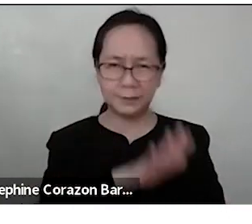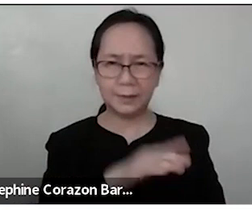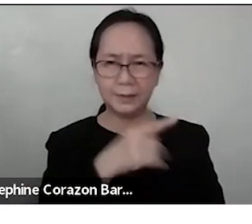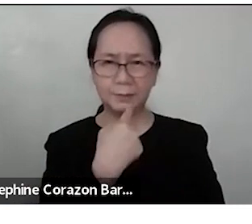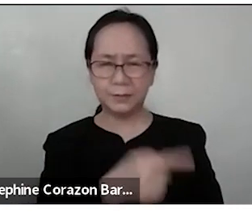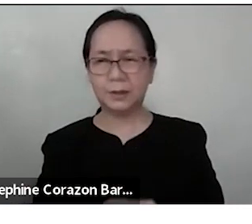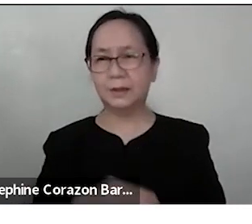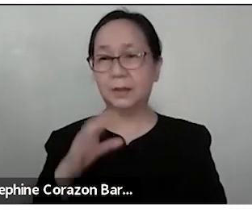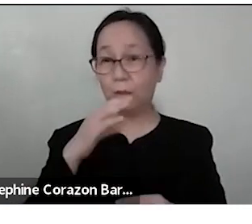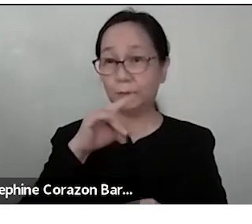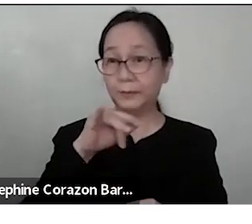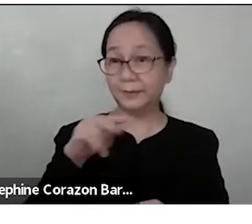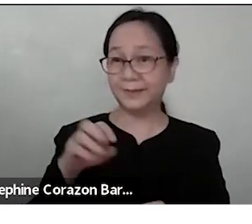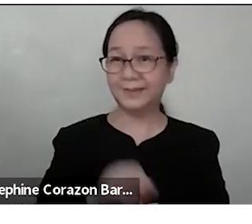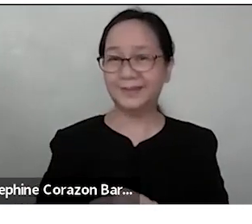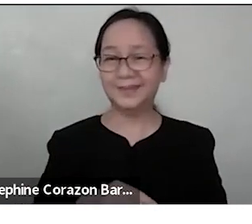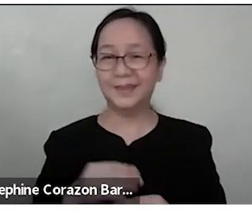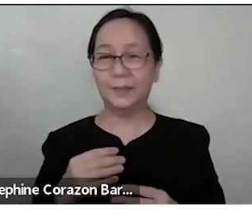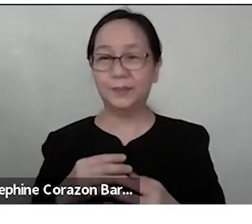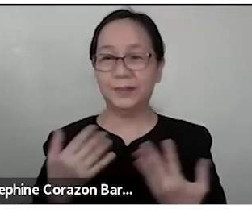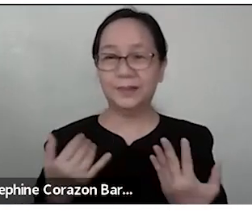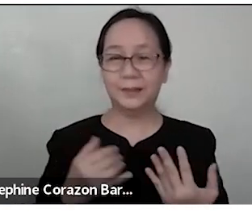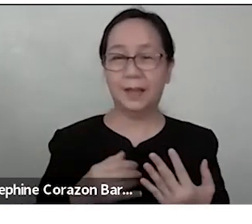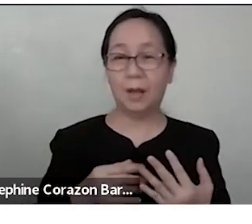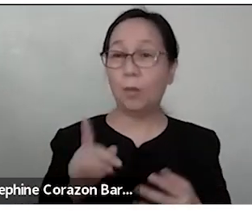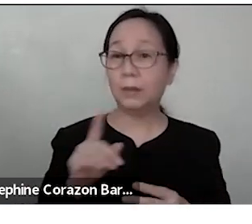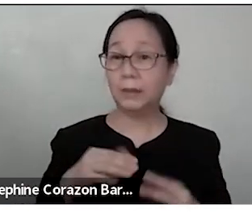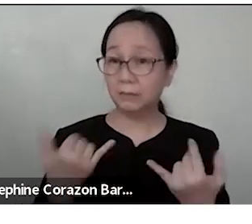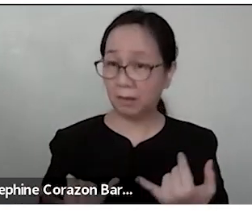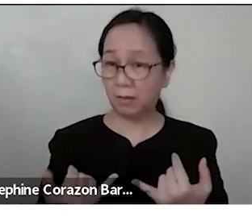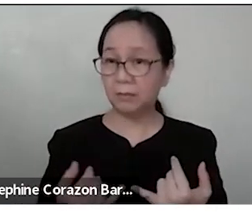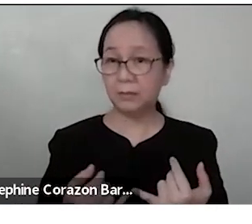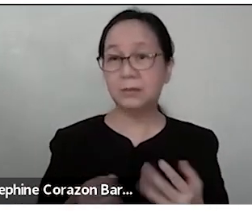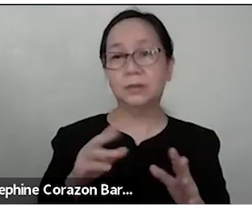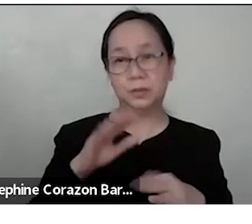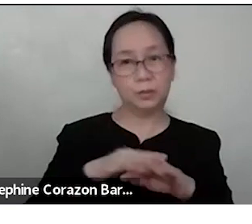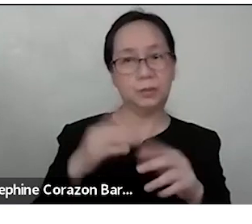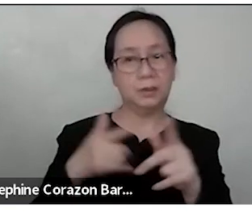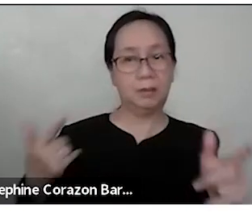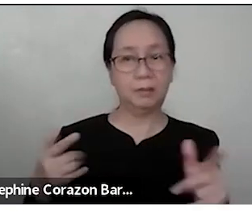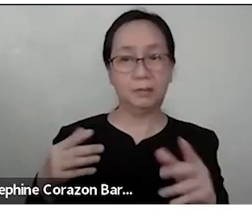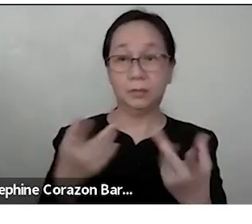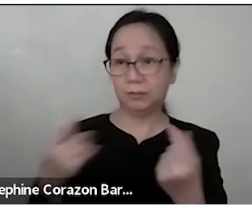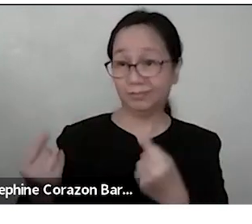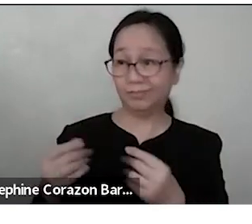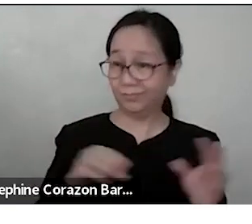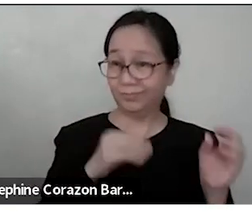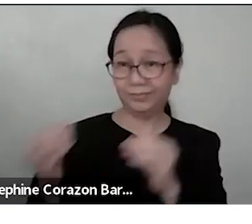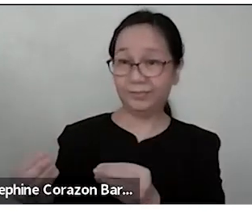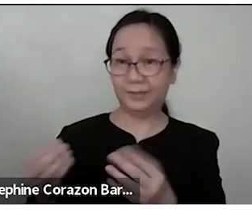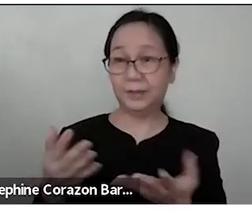I miss the buffets during activities like this. So what about now when it's online? Do we provide